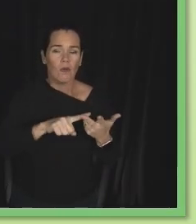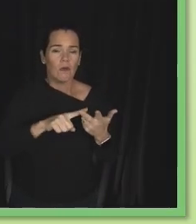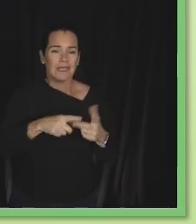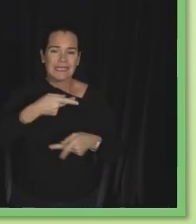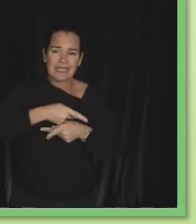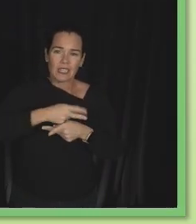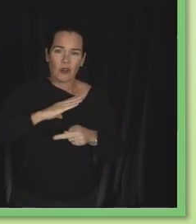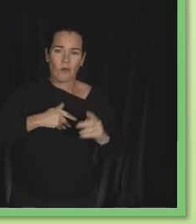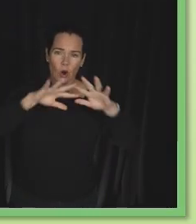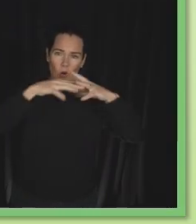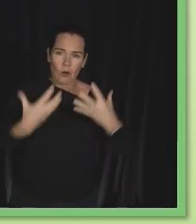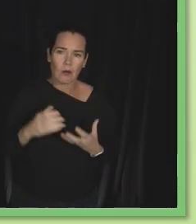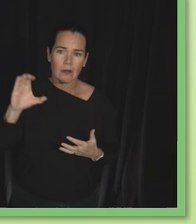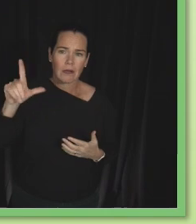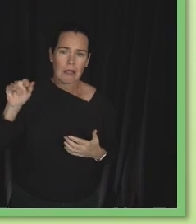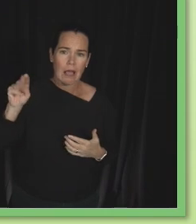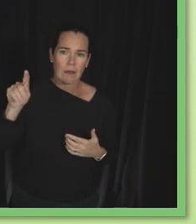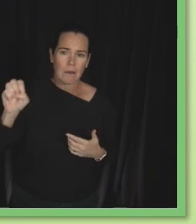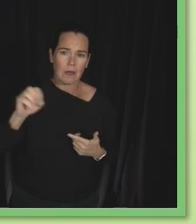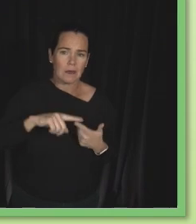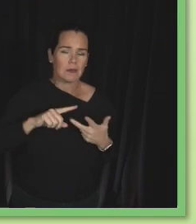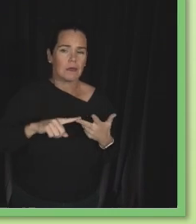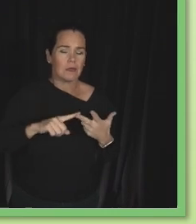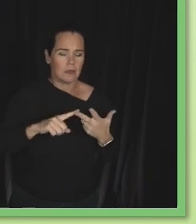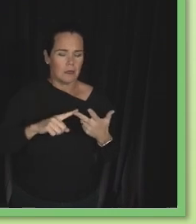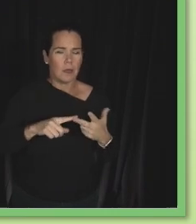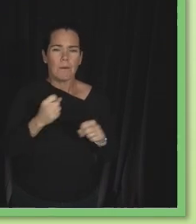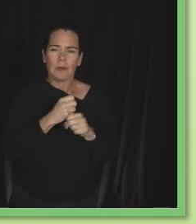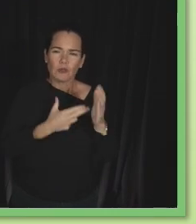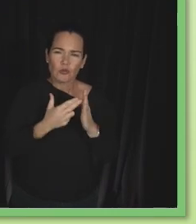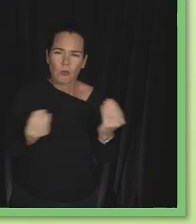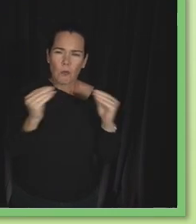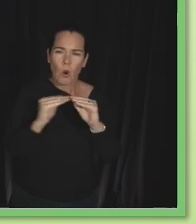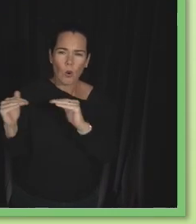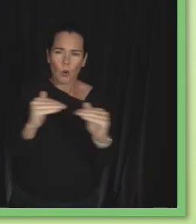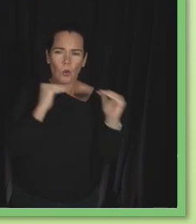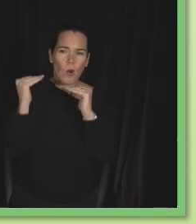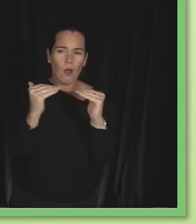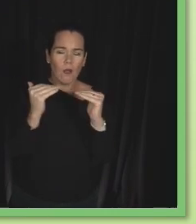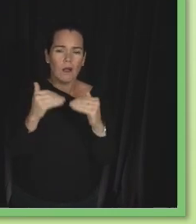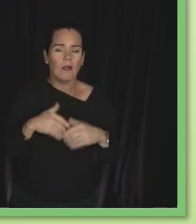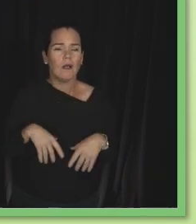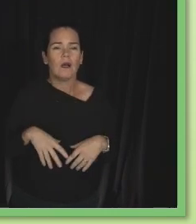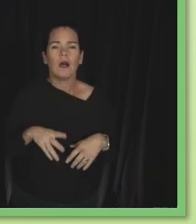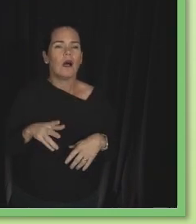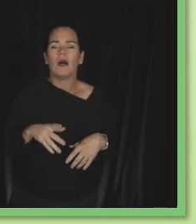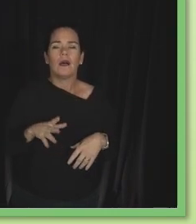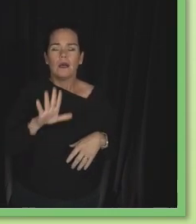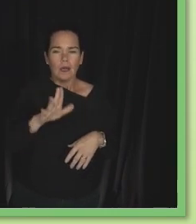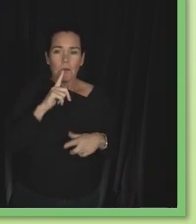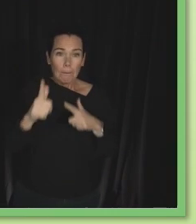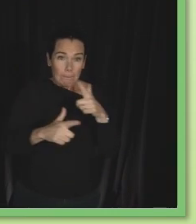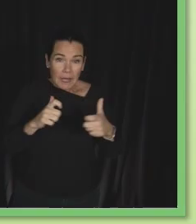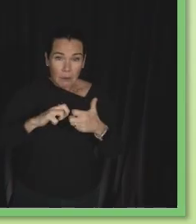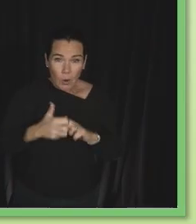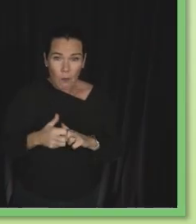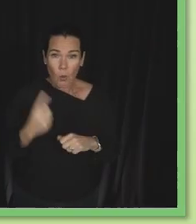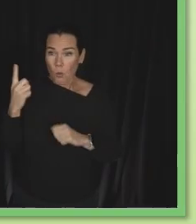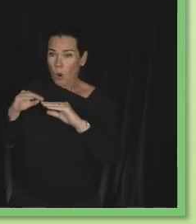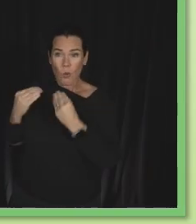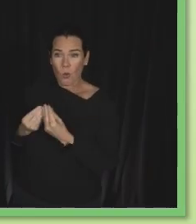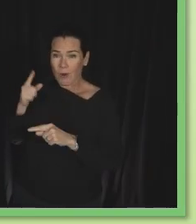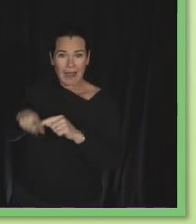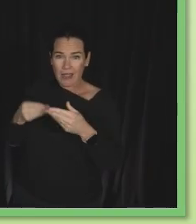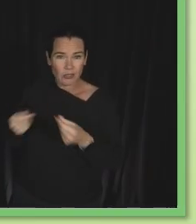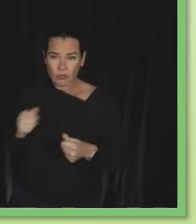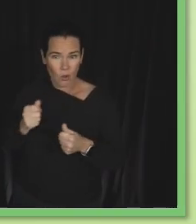climate, making sure our society is there's more equality. So these are big problems that no one single organization can do alone. So that's why we